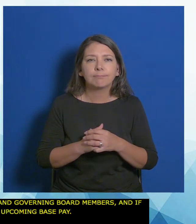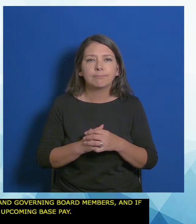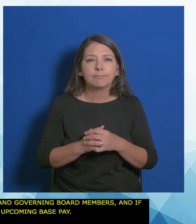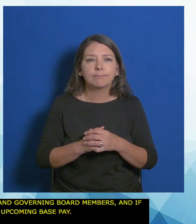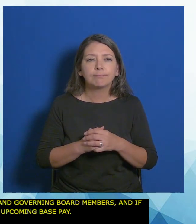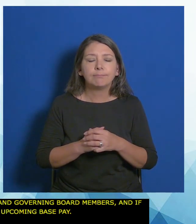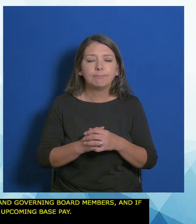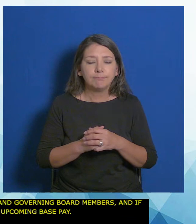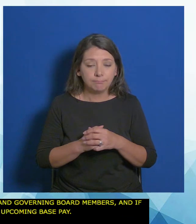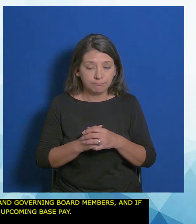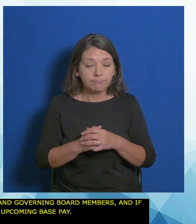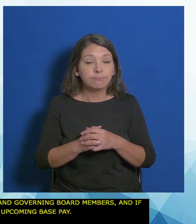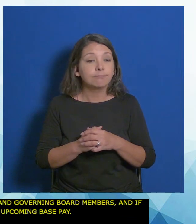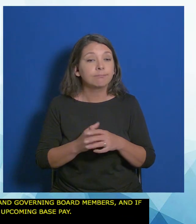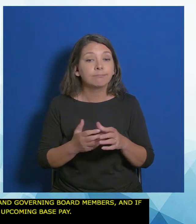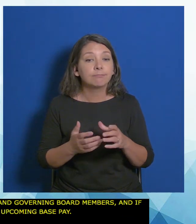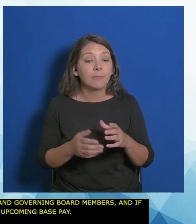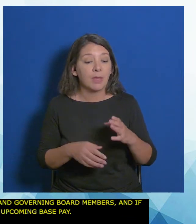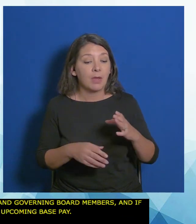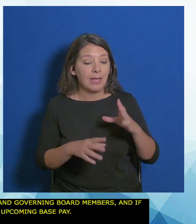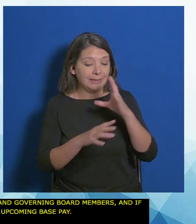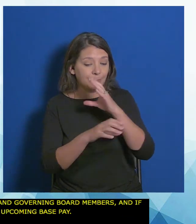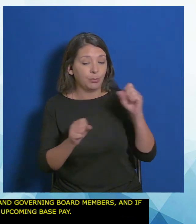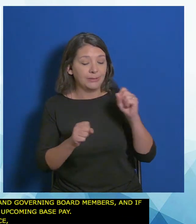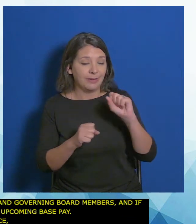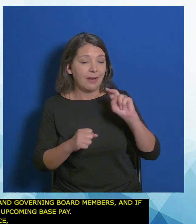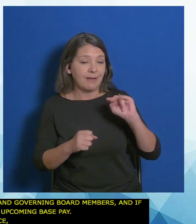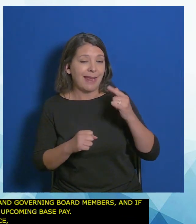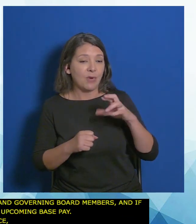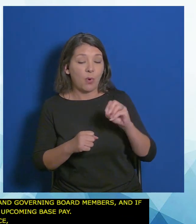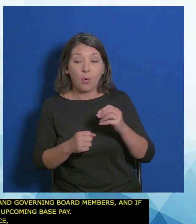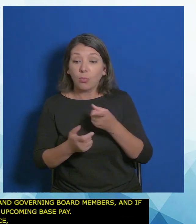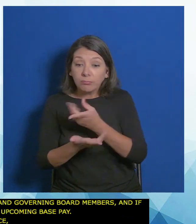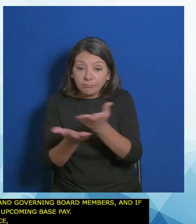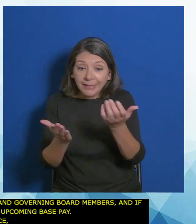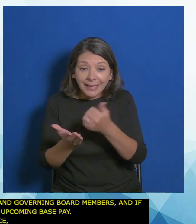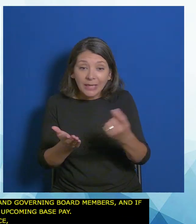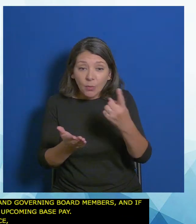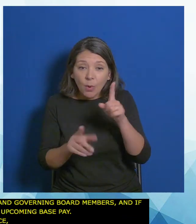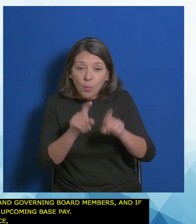Okay, are there any questions for Assistant Superintendent Martin?